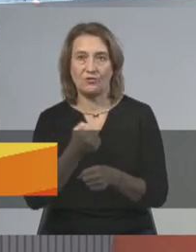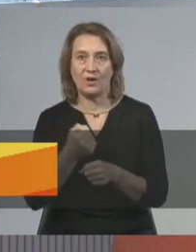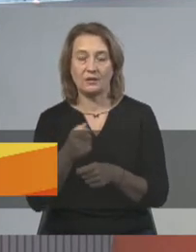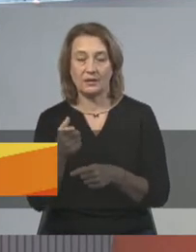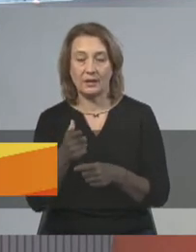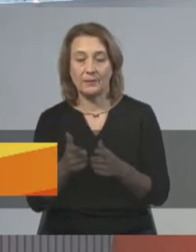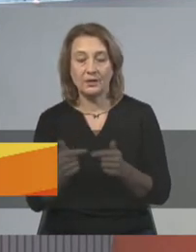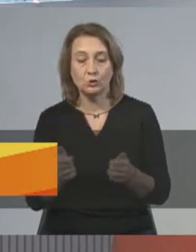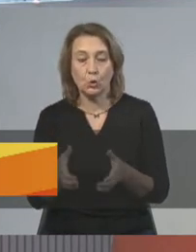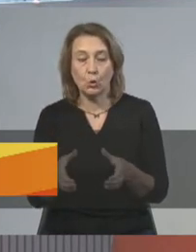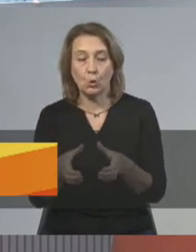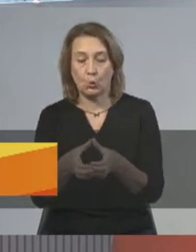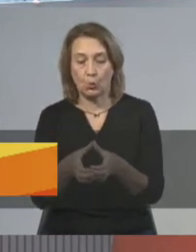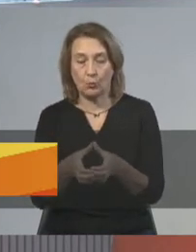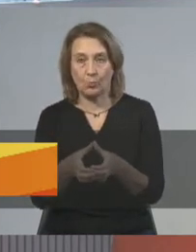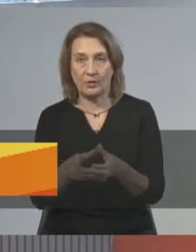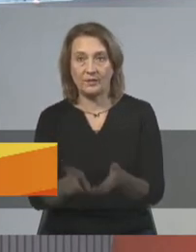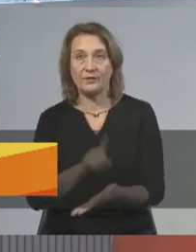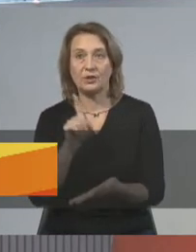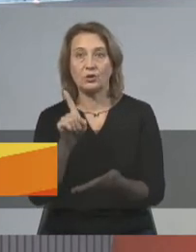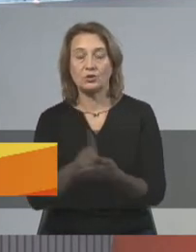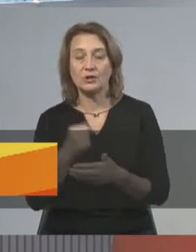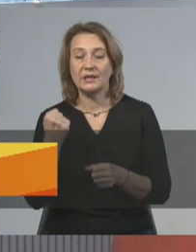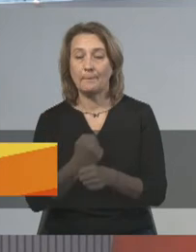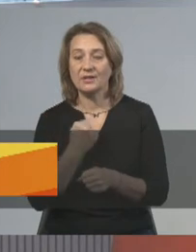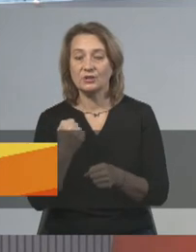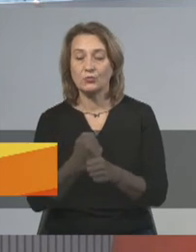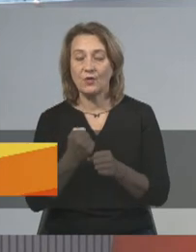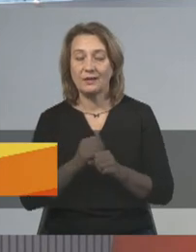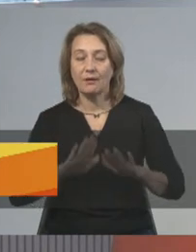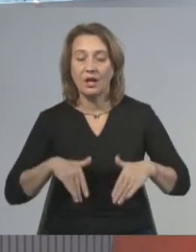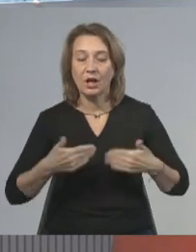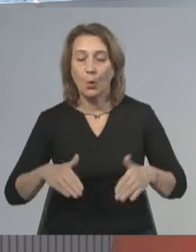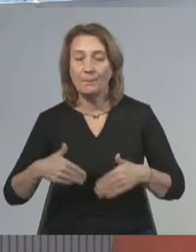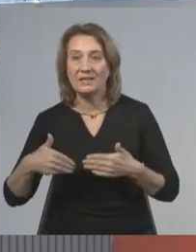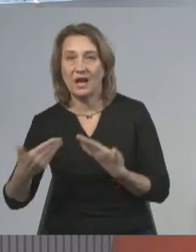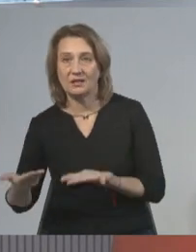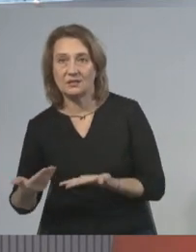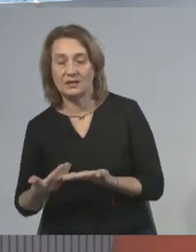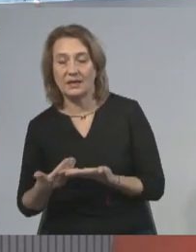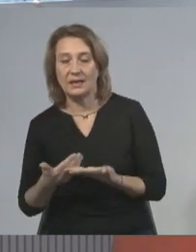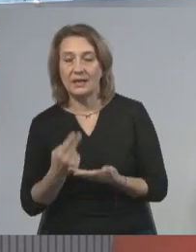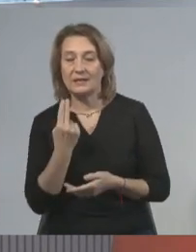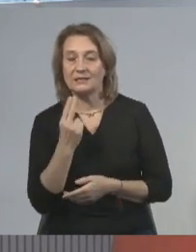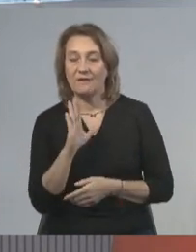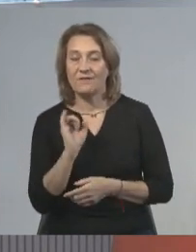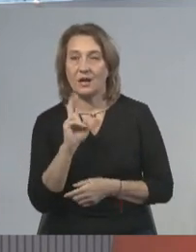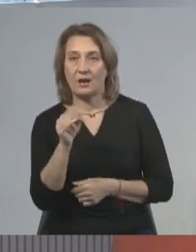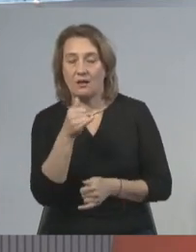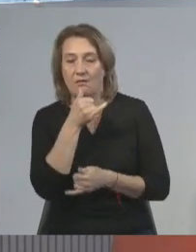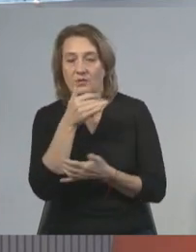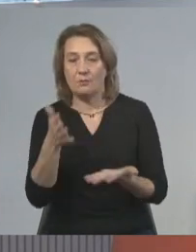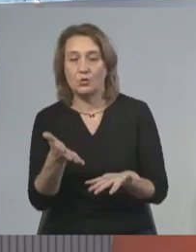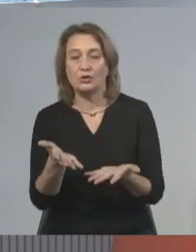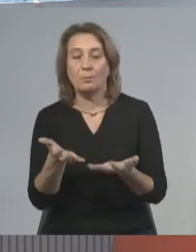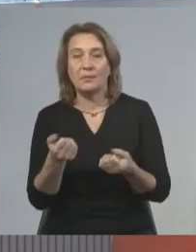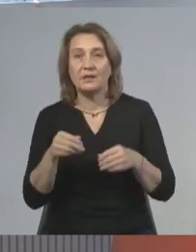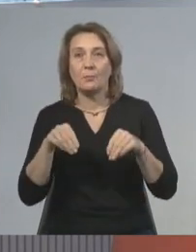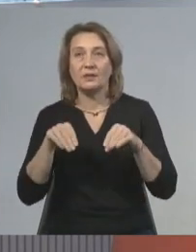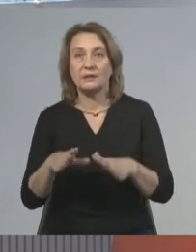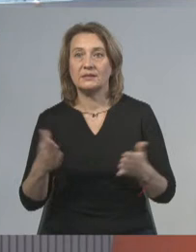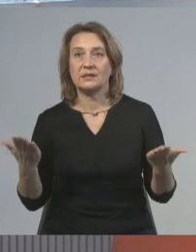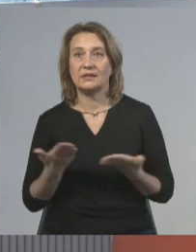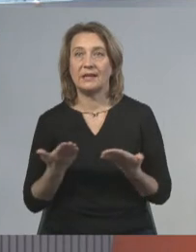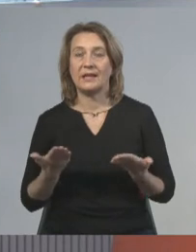but this working group was supposed to develop recommendations because the central election commission cannot make